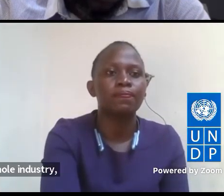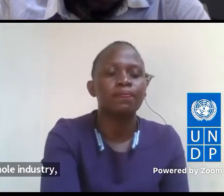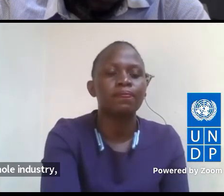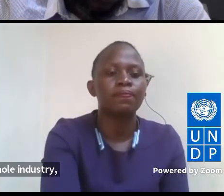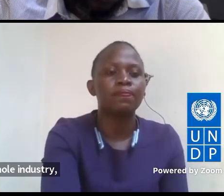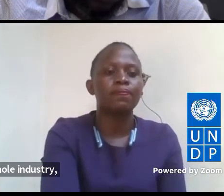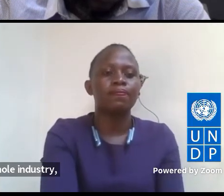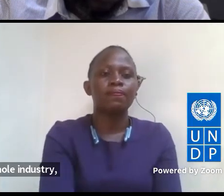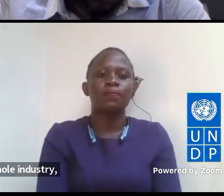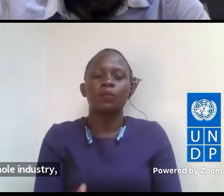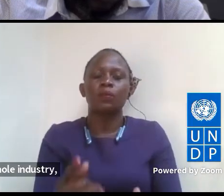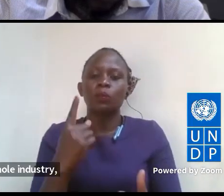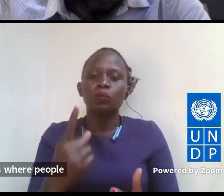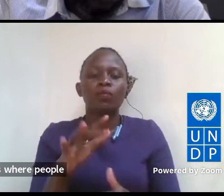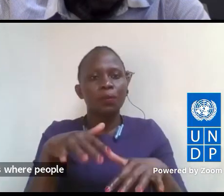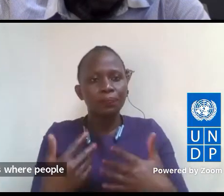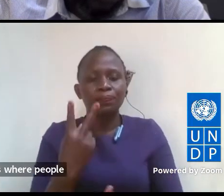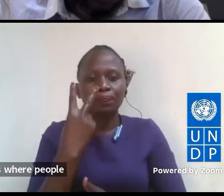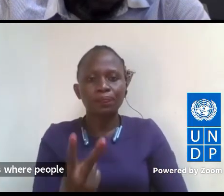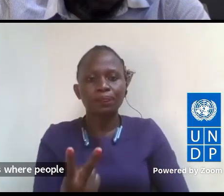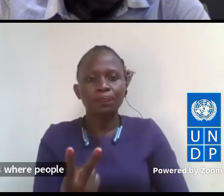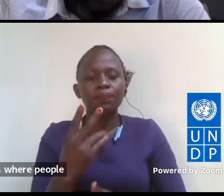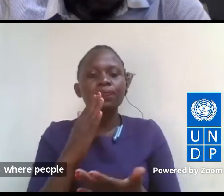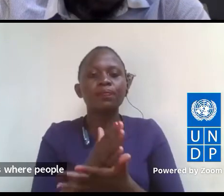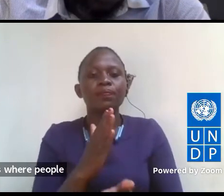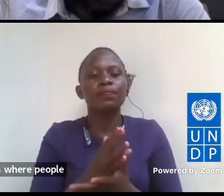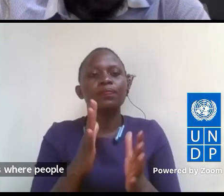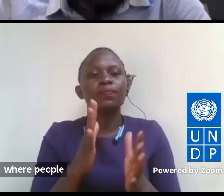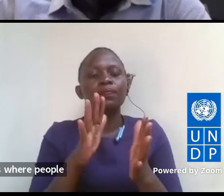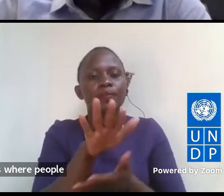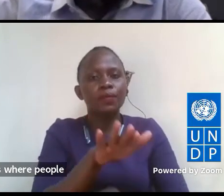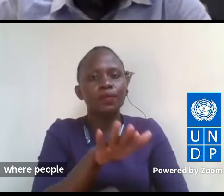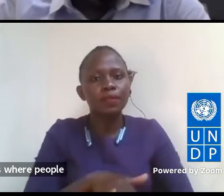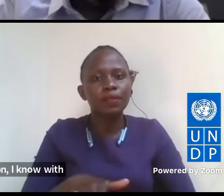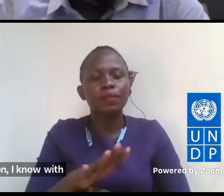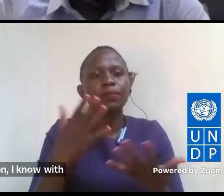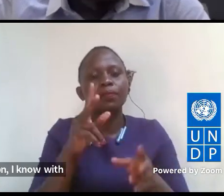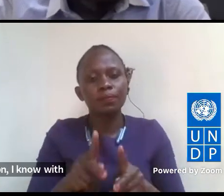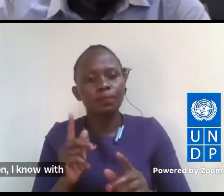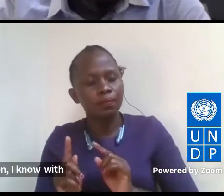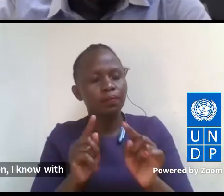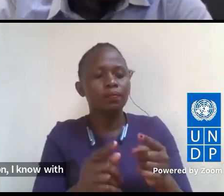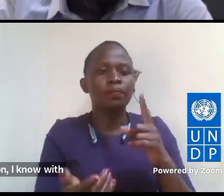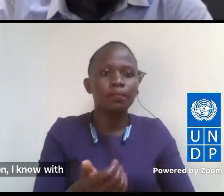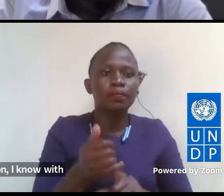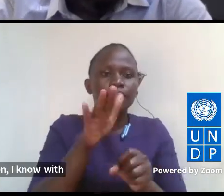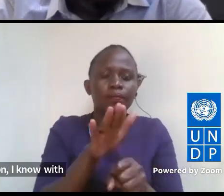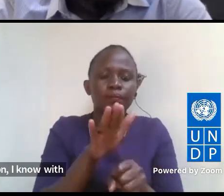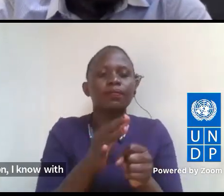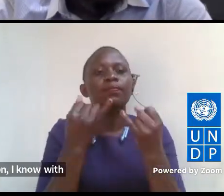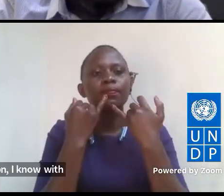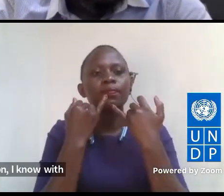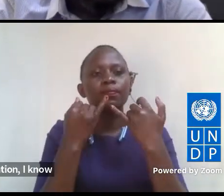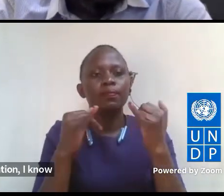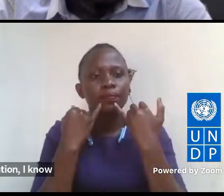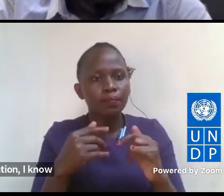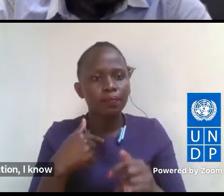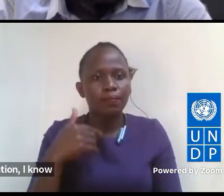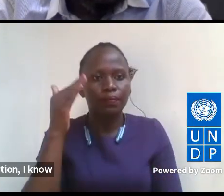areas where people can go and gather a lot of this information? I know with the UNDP, we've done a lot of work in this space in minerals,